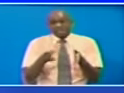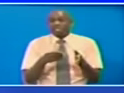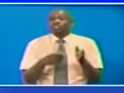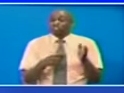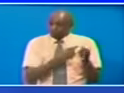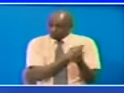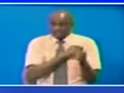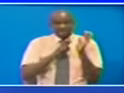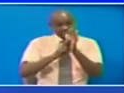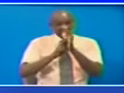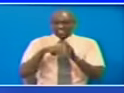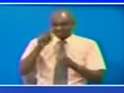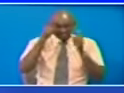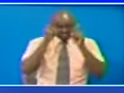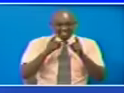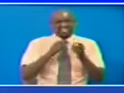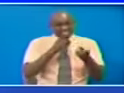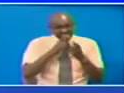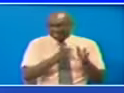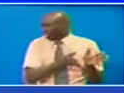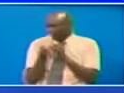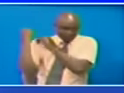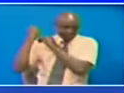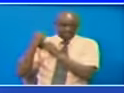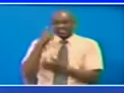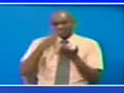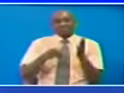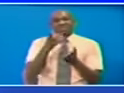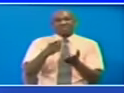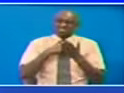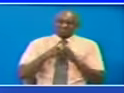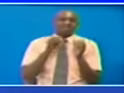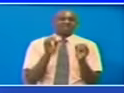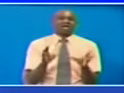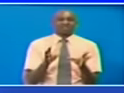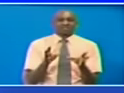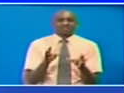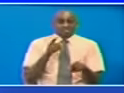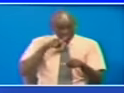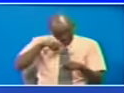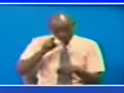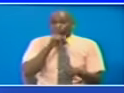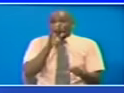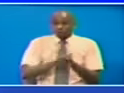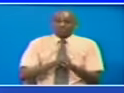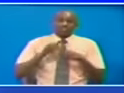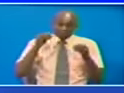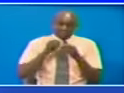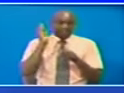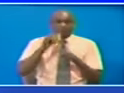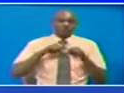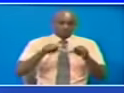representatives walked out of the talks that they had late evening, even as the government promised that meetings will continue.